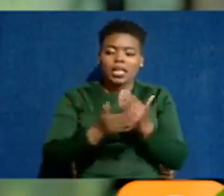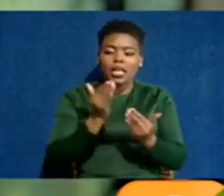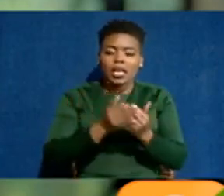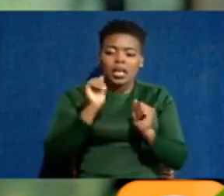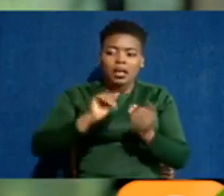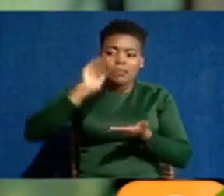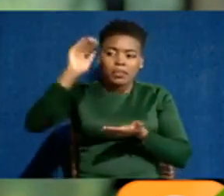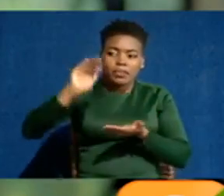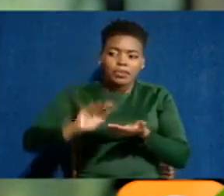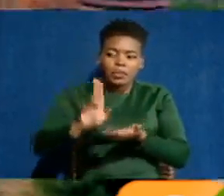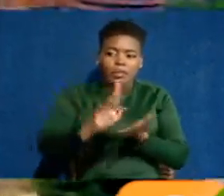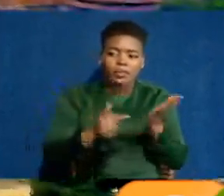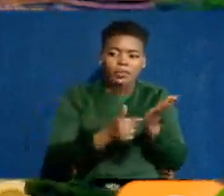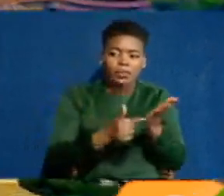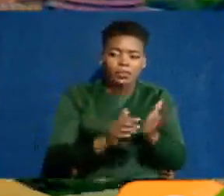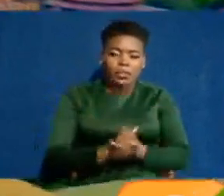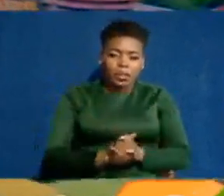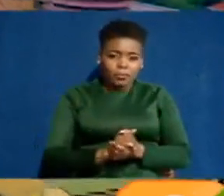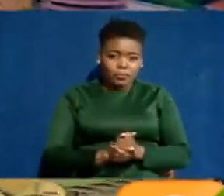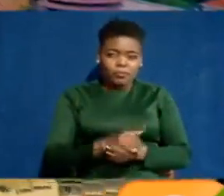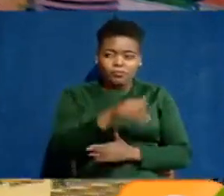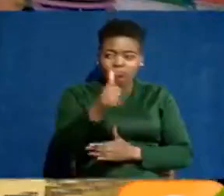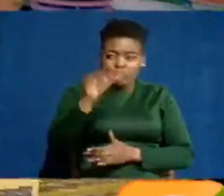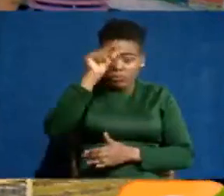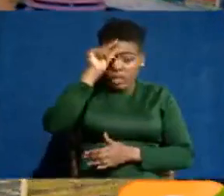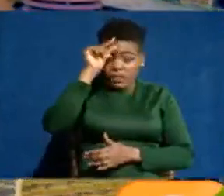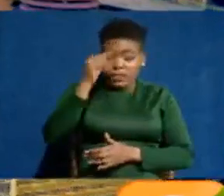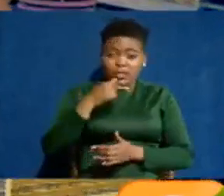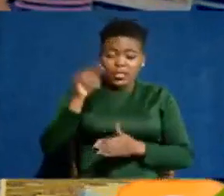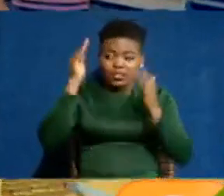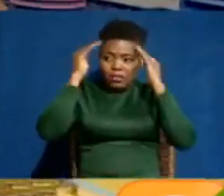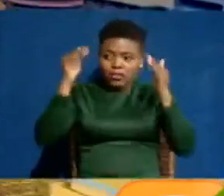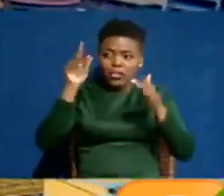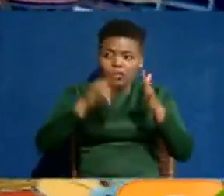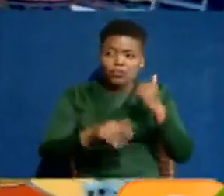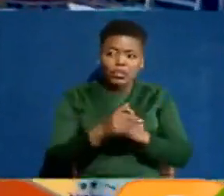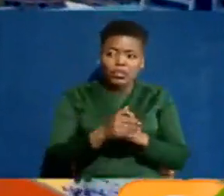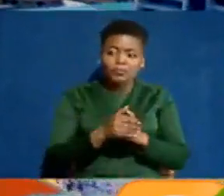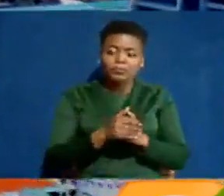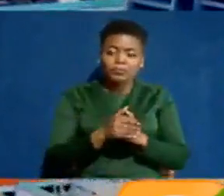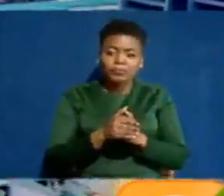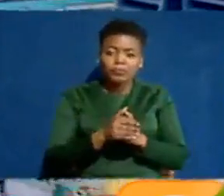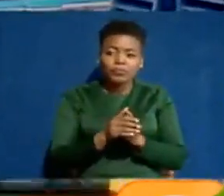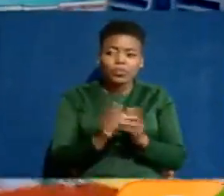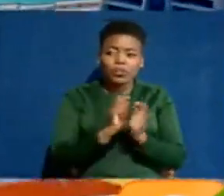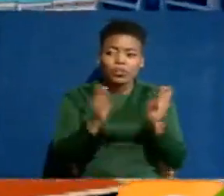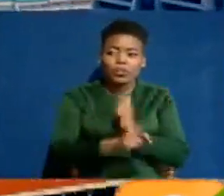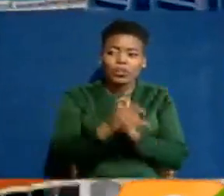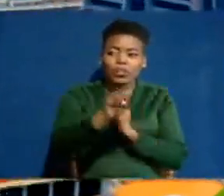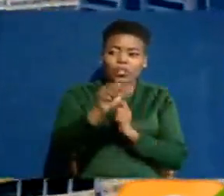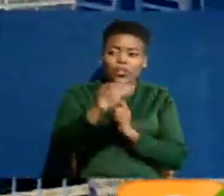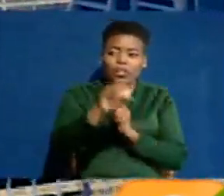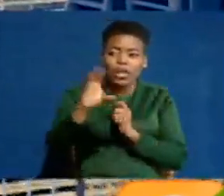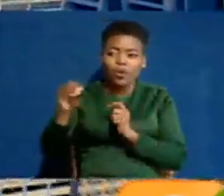lower by the use of technology. Elsewhere, the government says it is keen on streamlining the SACCO subsector by ensuring member